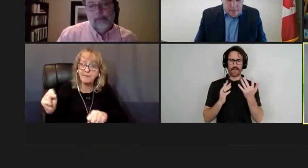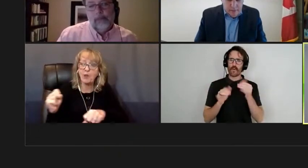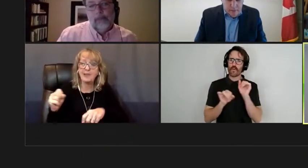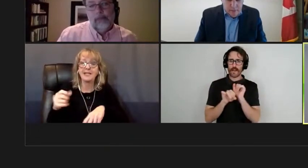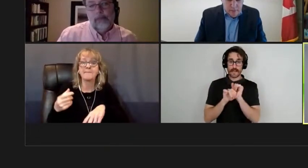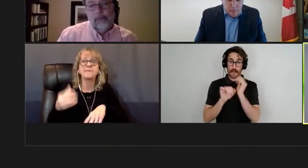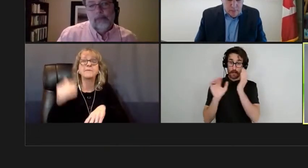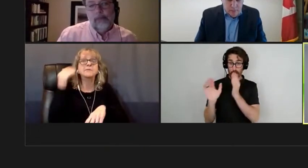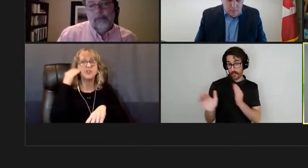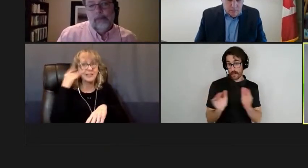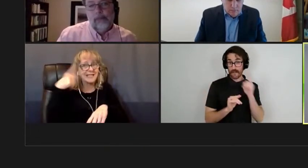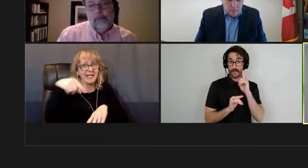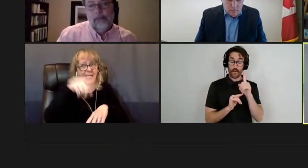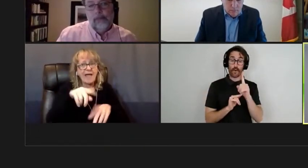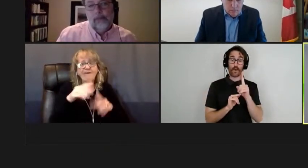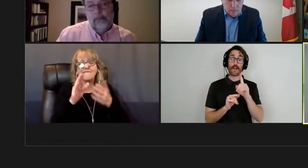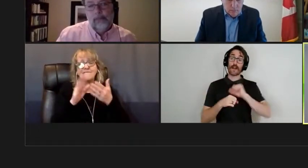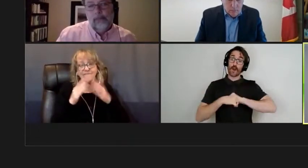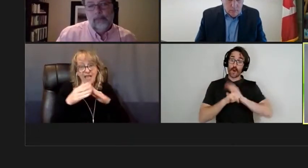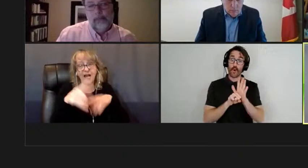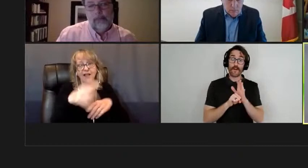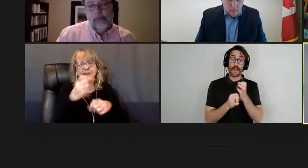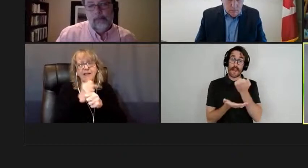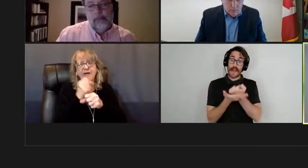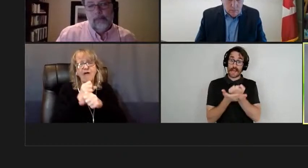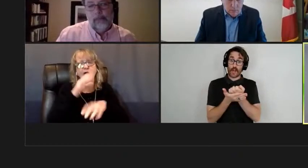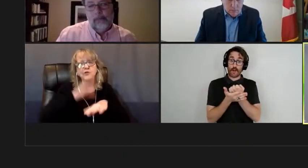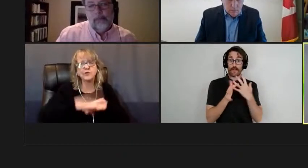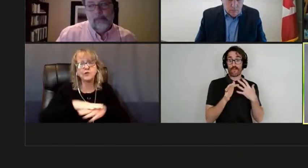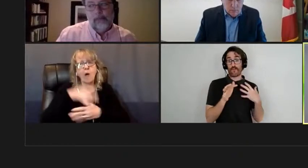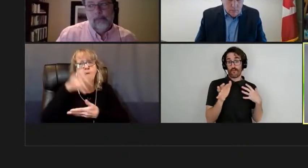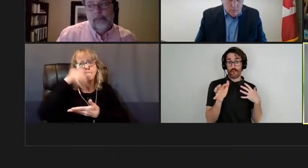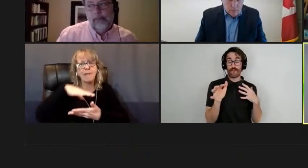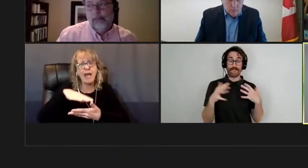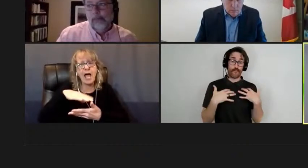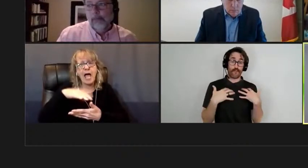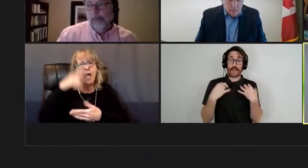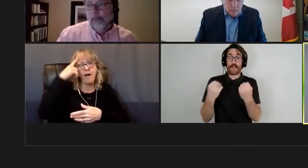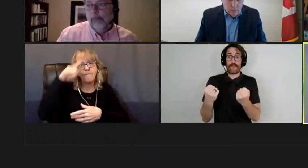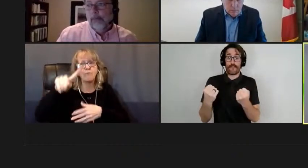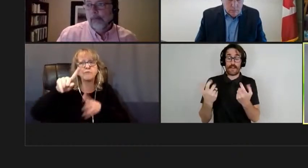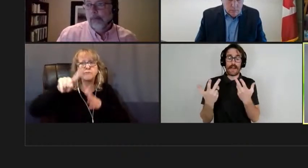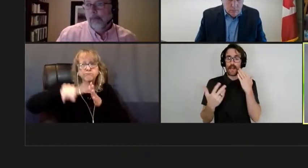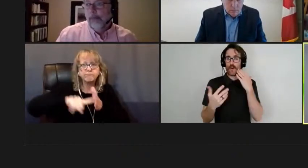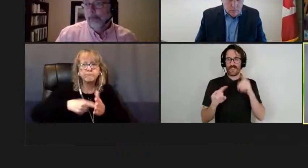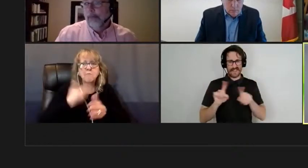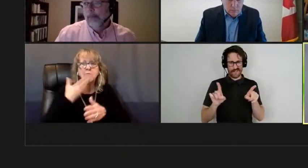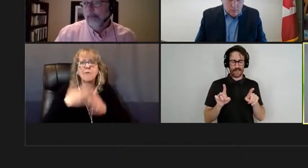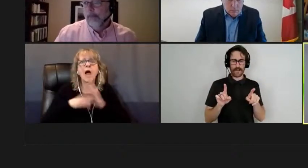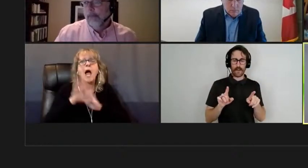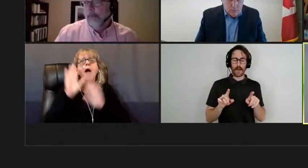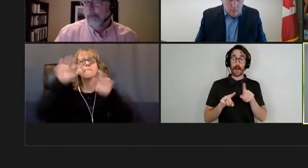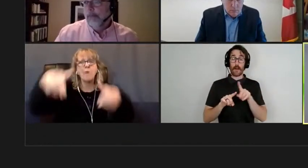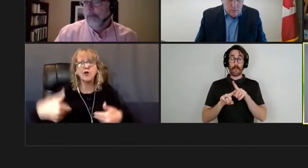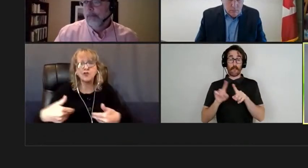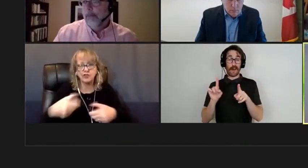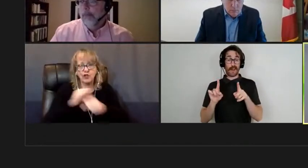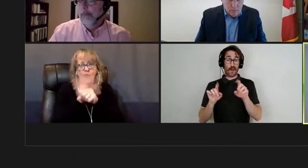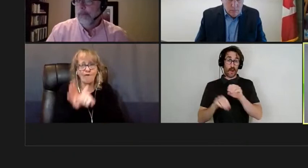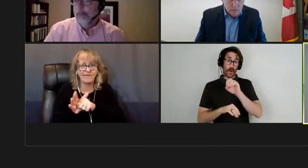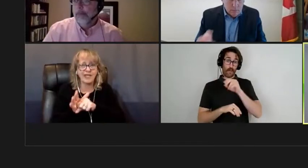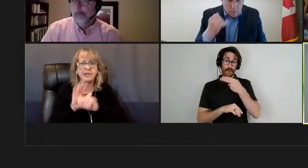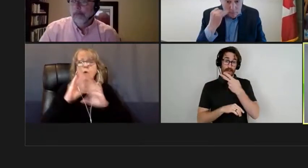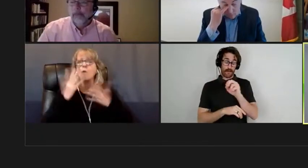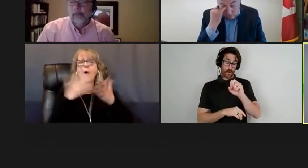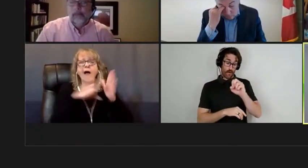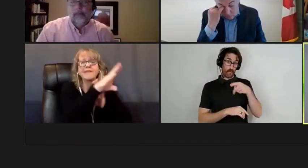COVID-19 economic recovery, which is separate from our normal economic development initiatives. Is Ottawa Public Health currently working